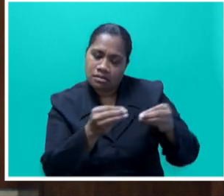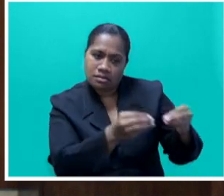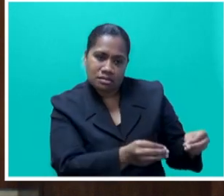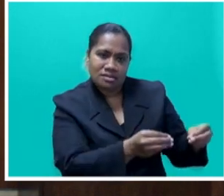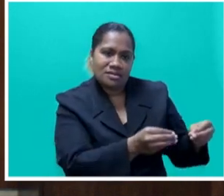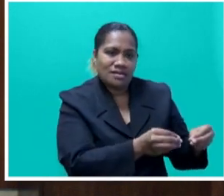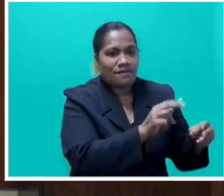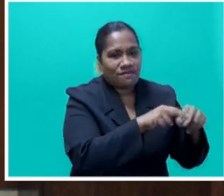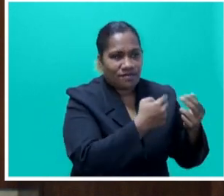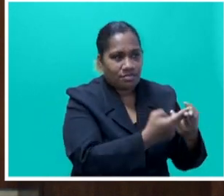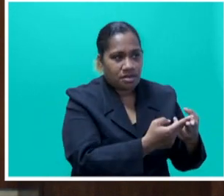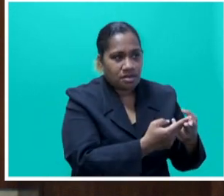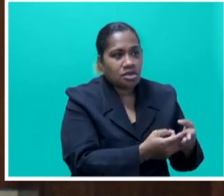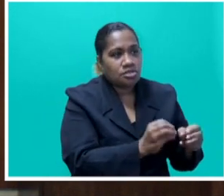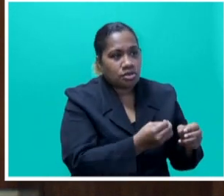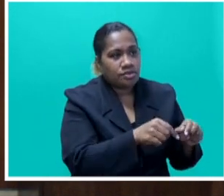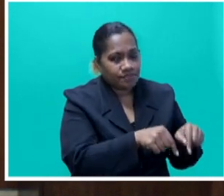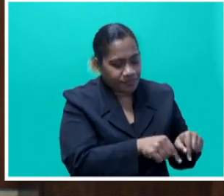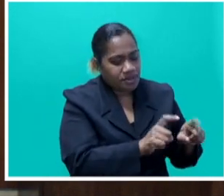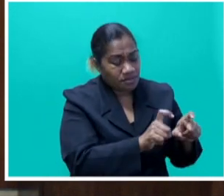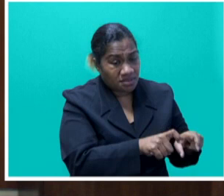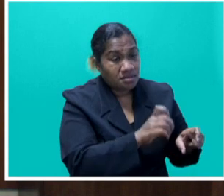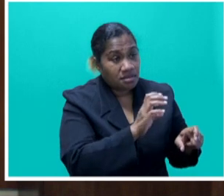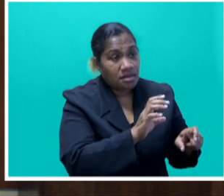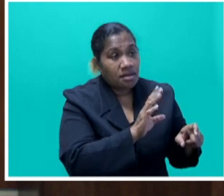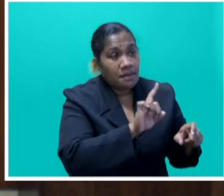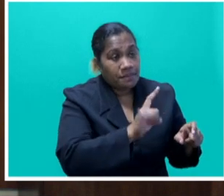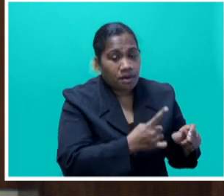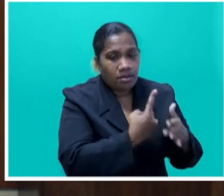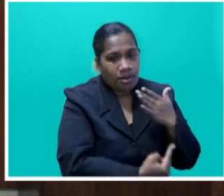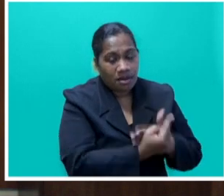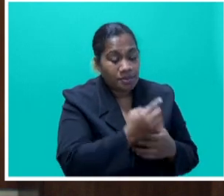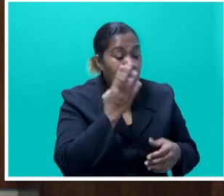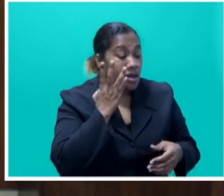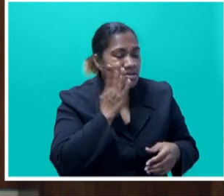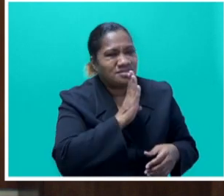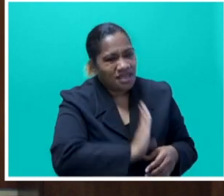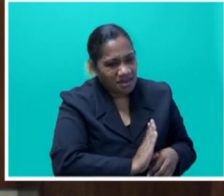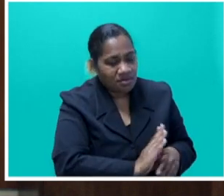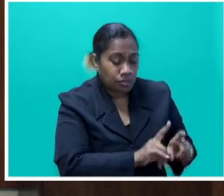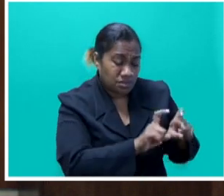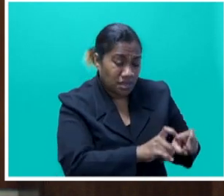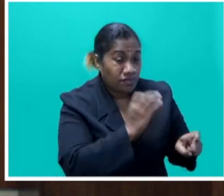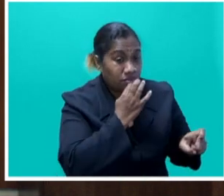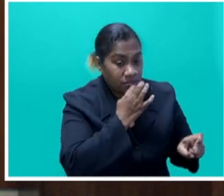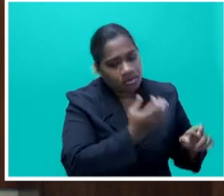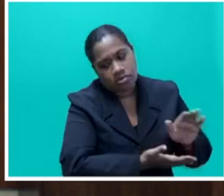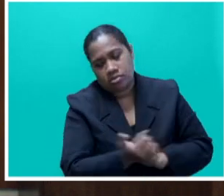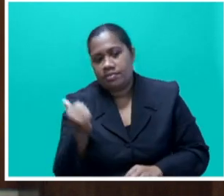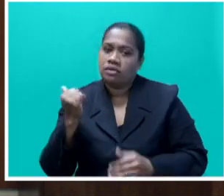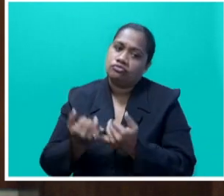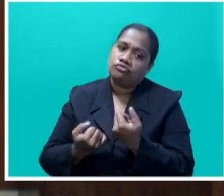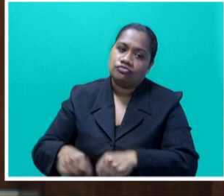getting medical attention for a small period of time, they switch back to the streets. And any of us who are traveling across the streets